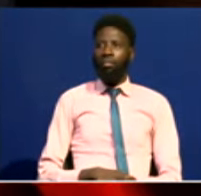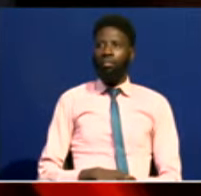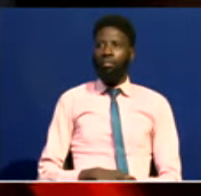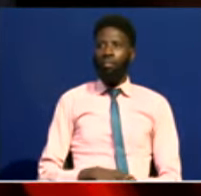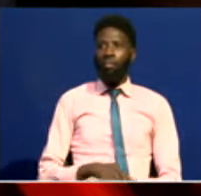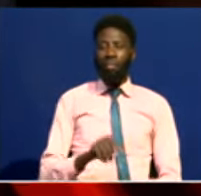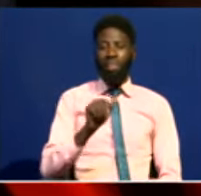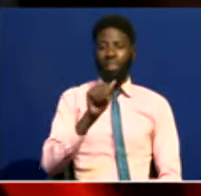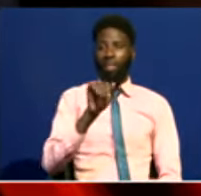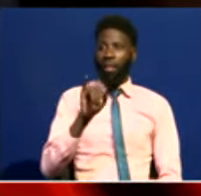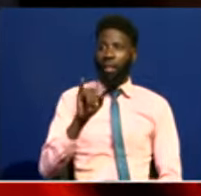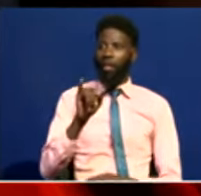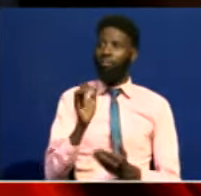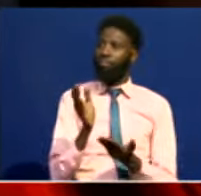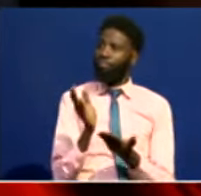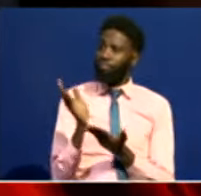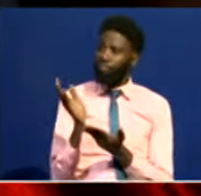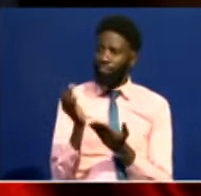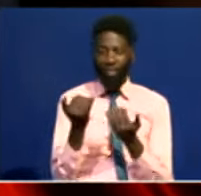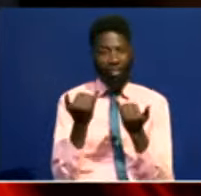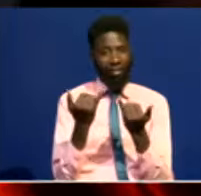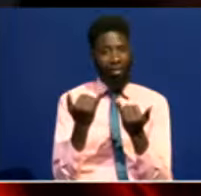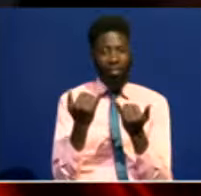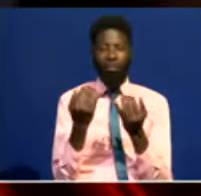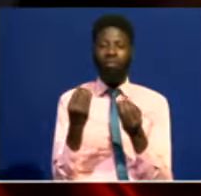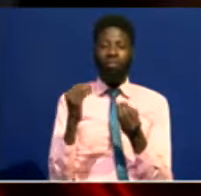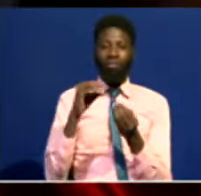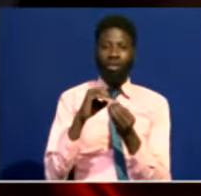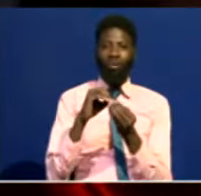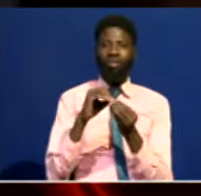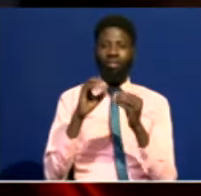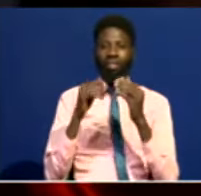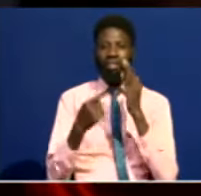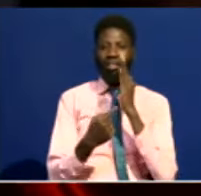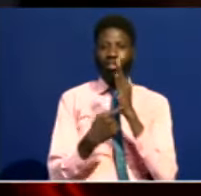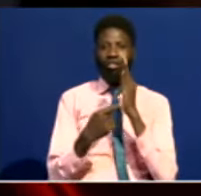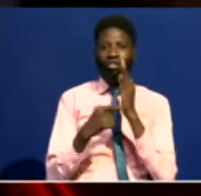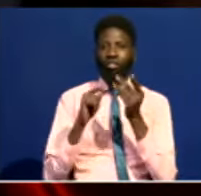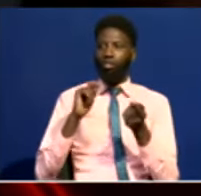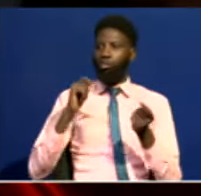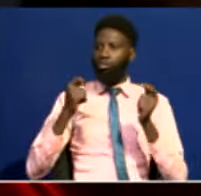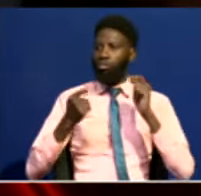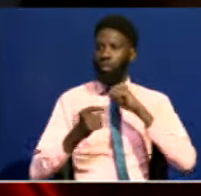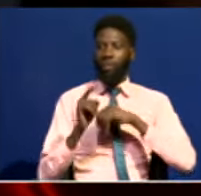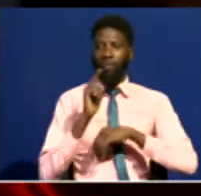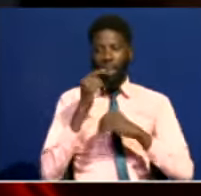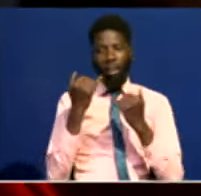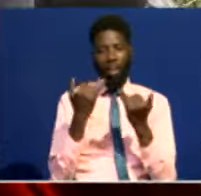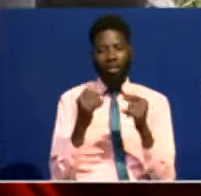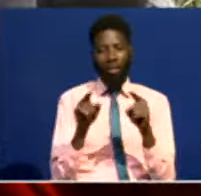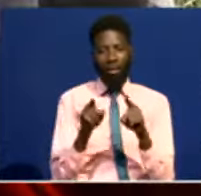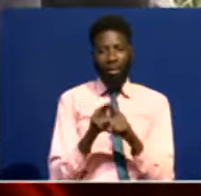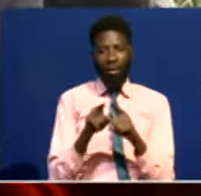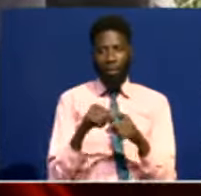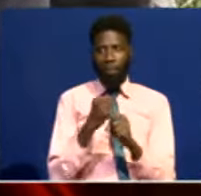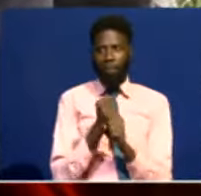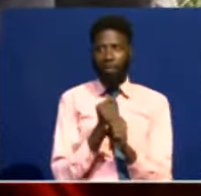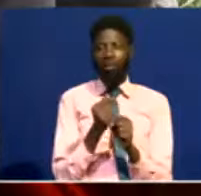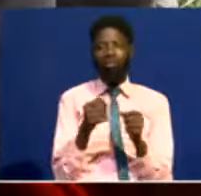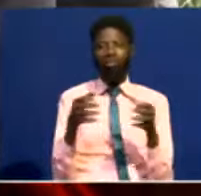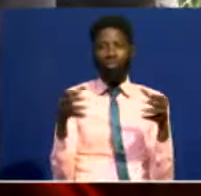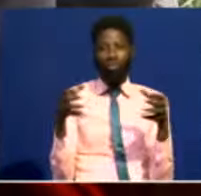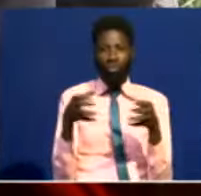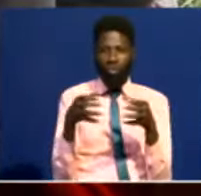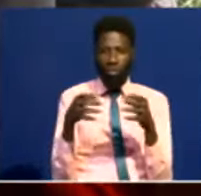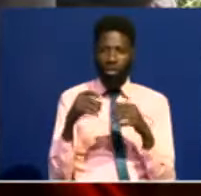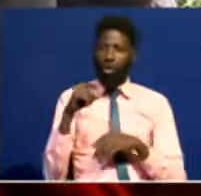Artificial intelligence that is becoming a game changer in the world of technology across the globe has finally met the small-scale gold miners in